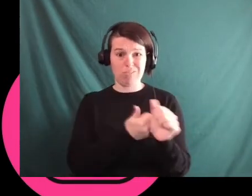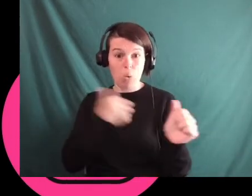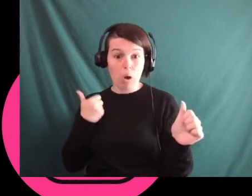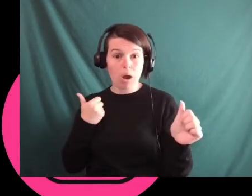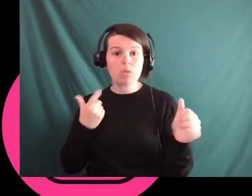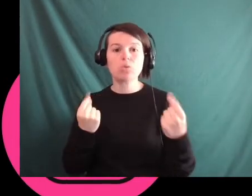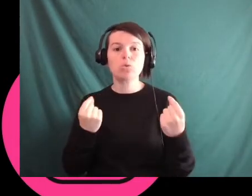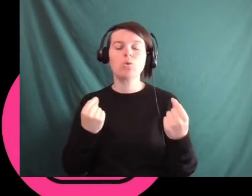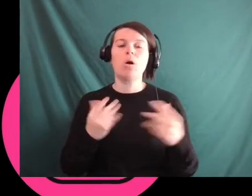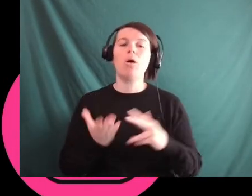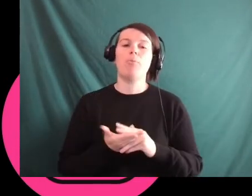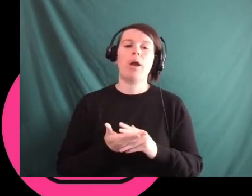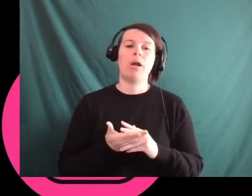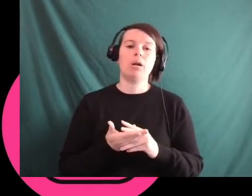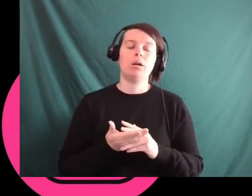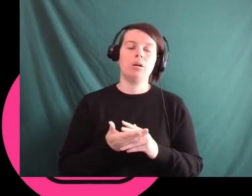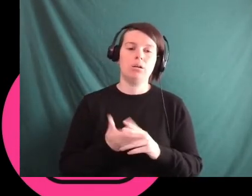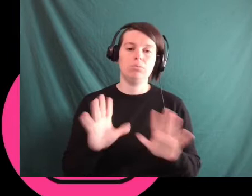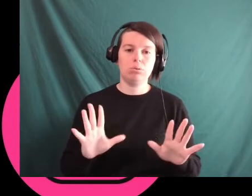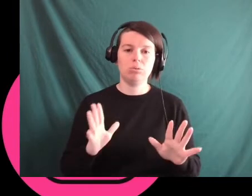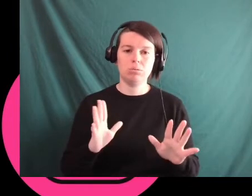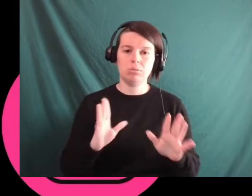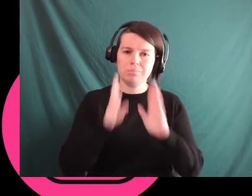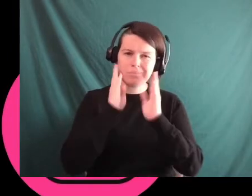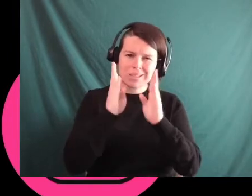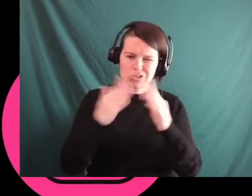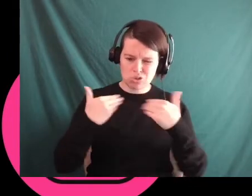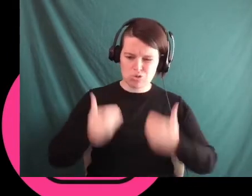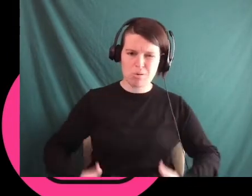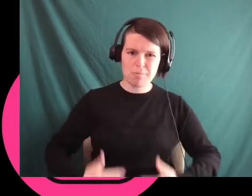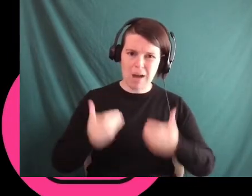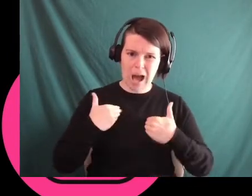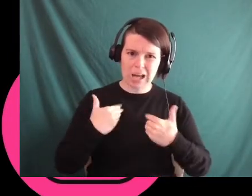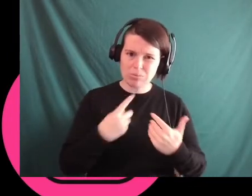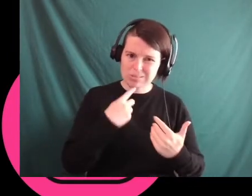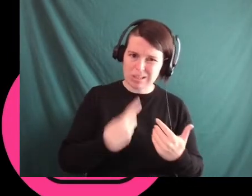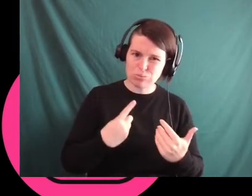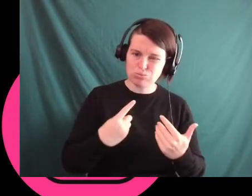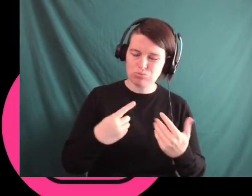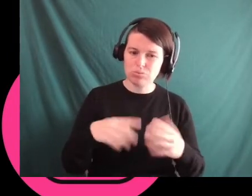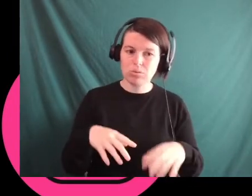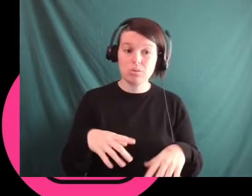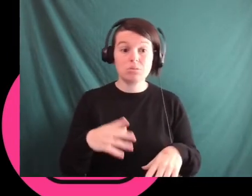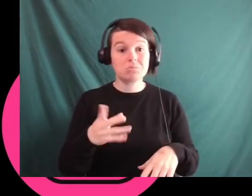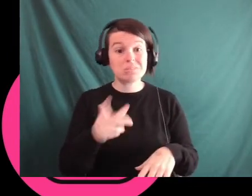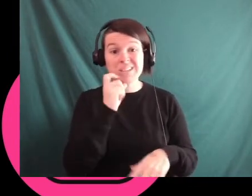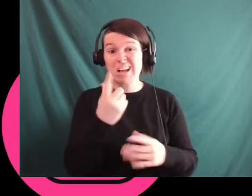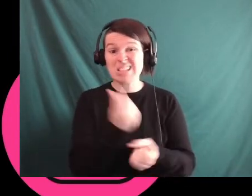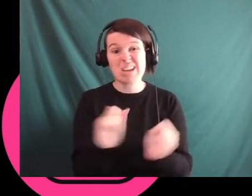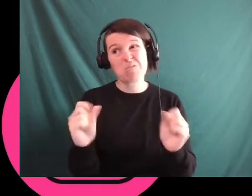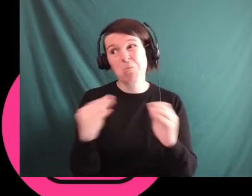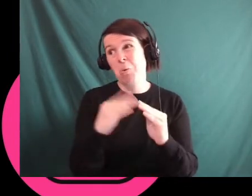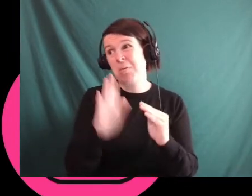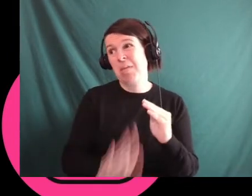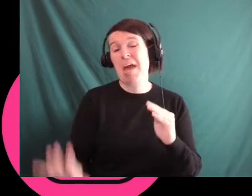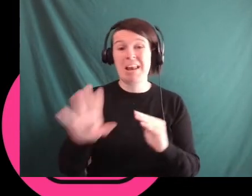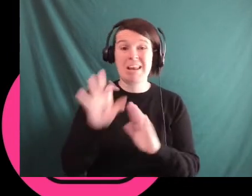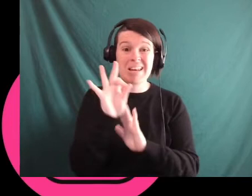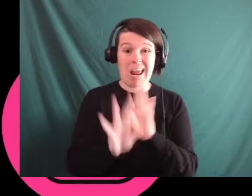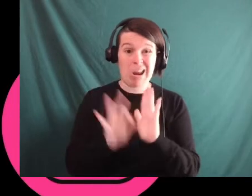from binding and to listen to your body. Even a well-sized binder isn't safe to wear for more than about 9 hours a